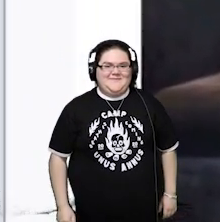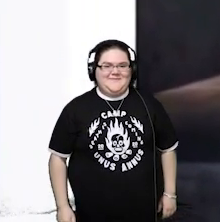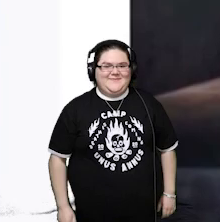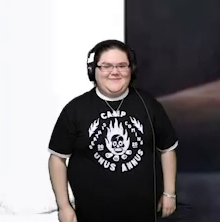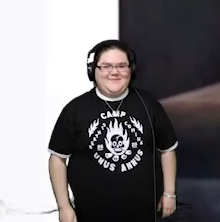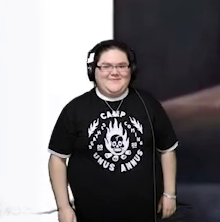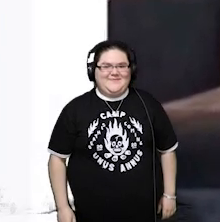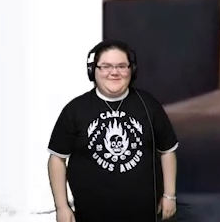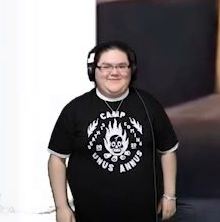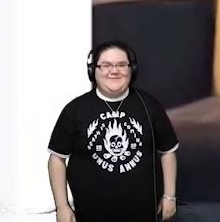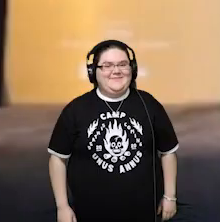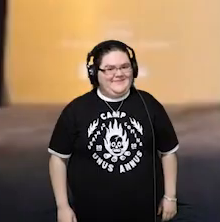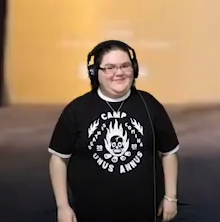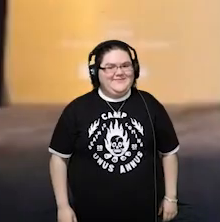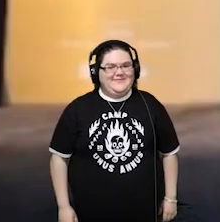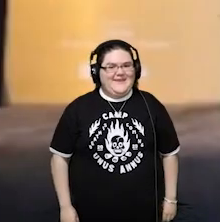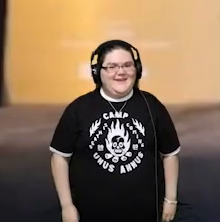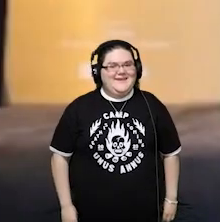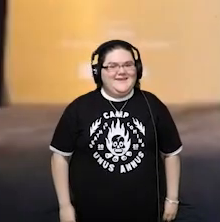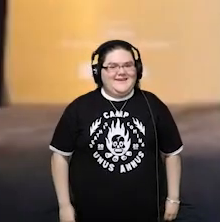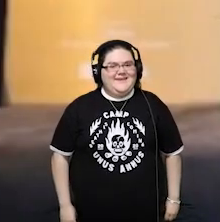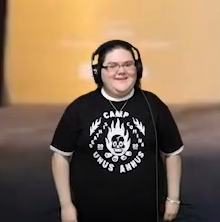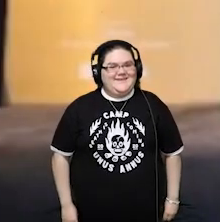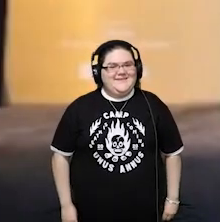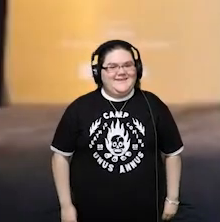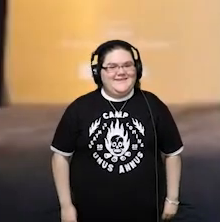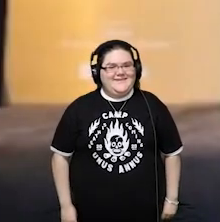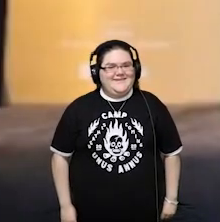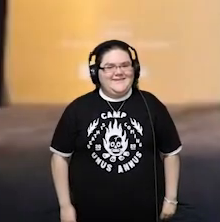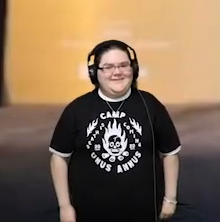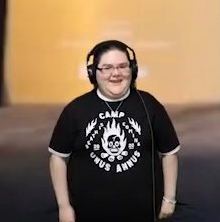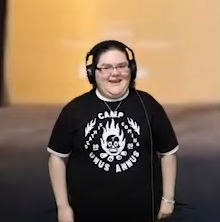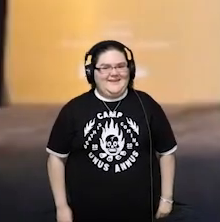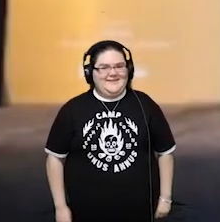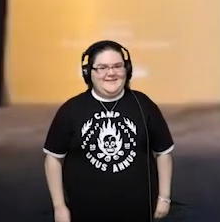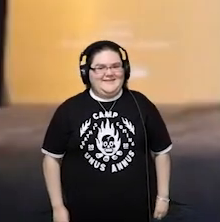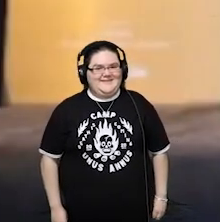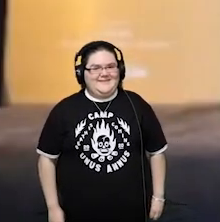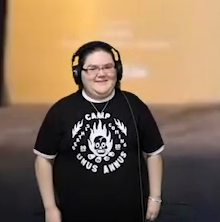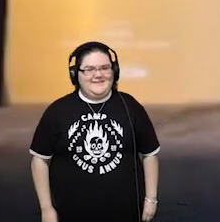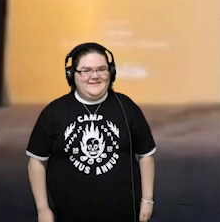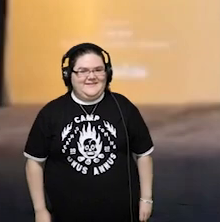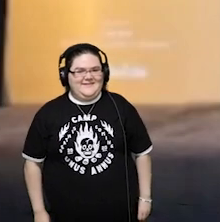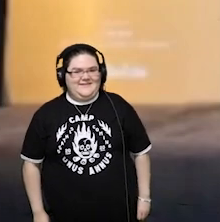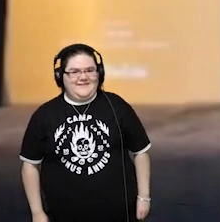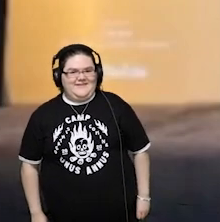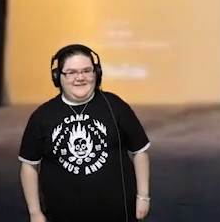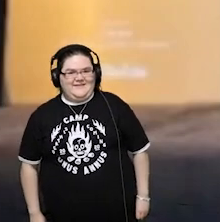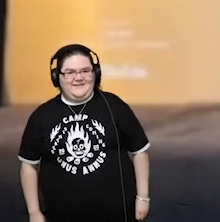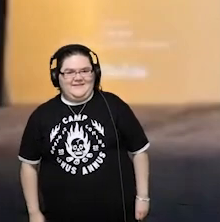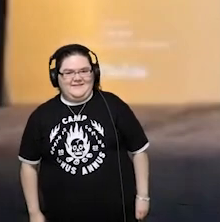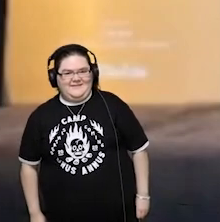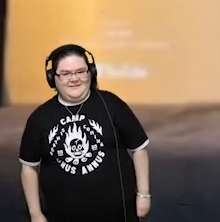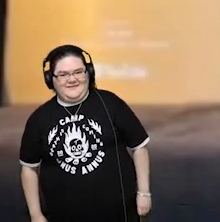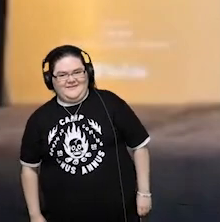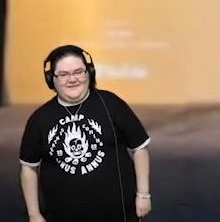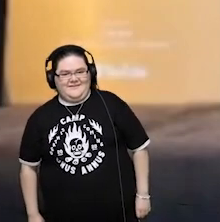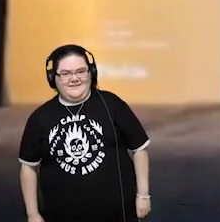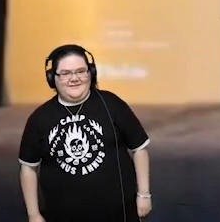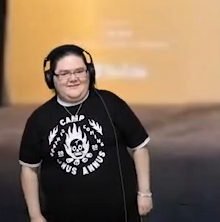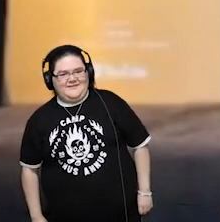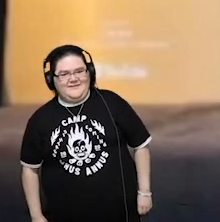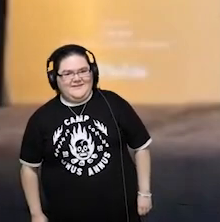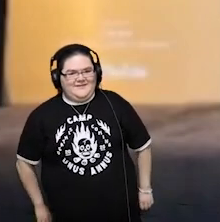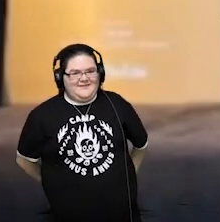and trajectory we've got right now, this is something that may happen within my YouTube career. I used to look at it on the projections and be like, I don't know if I'll still be making videos